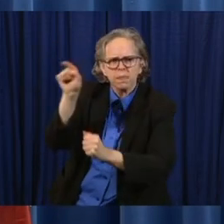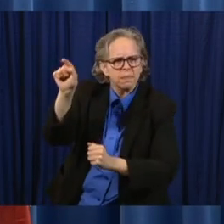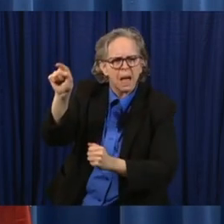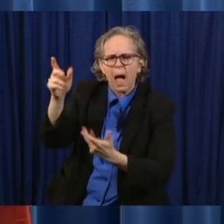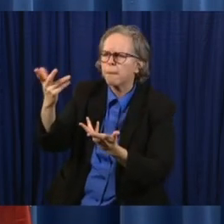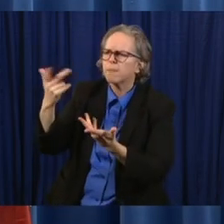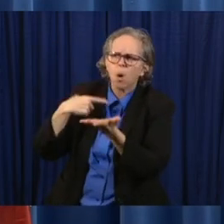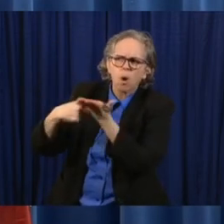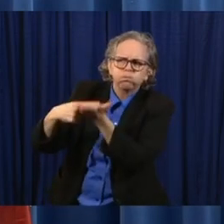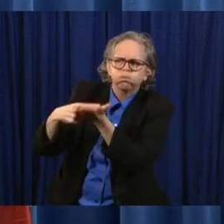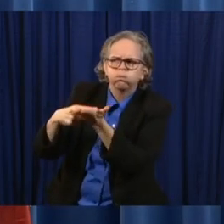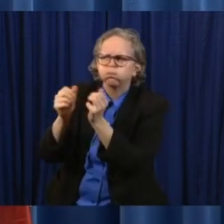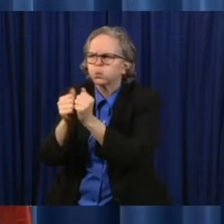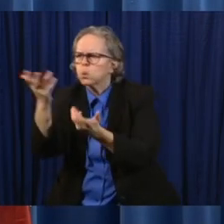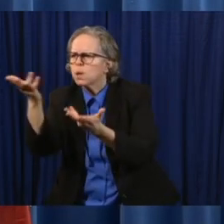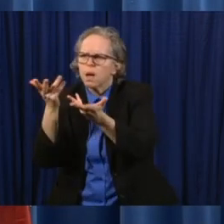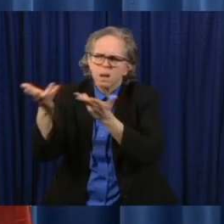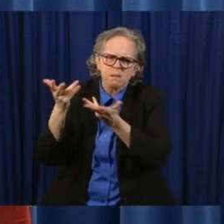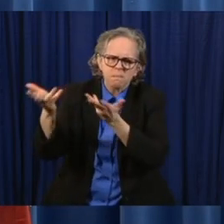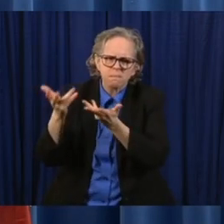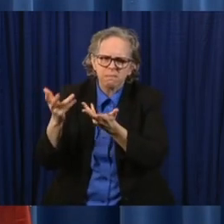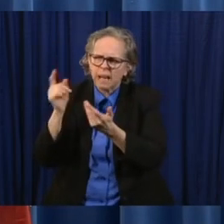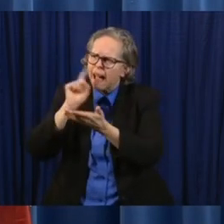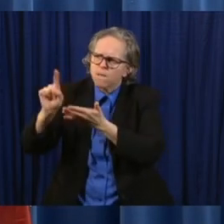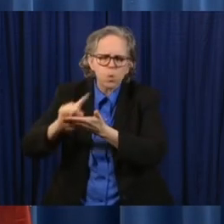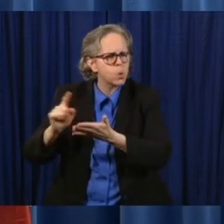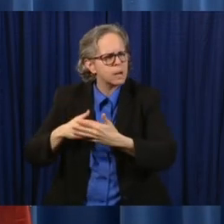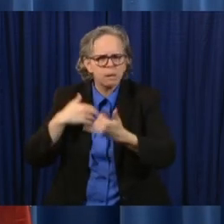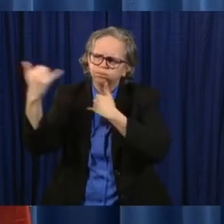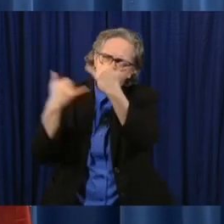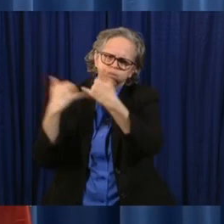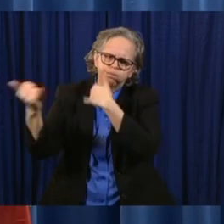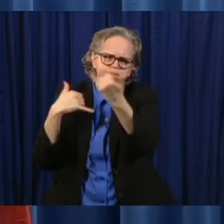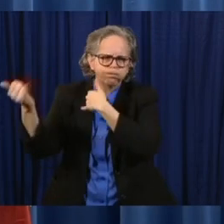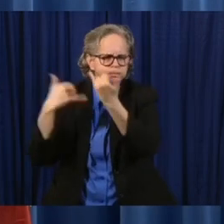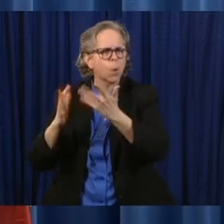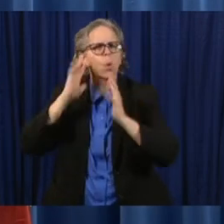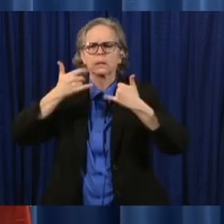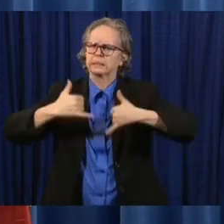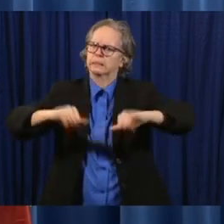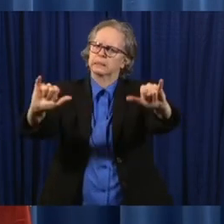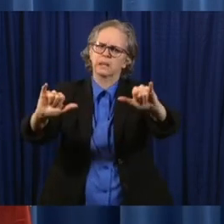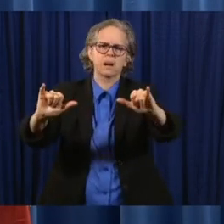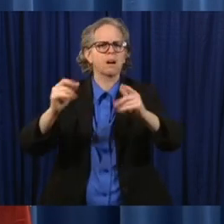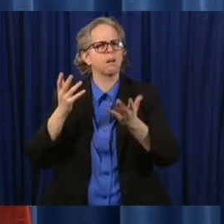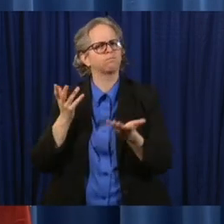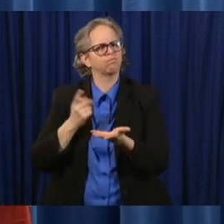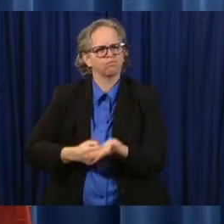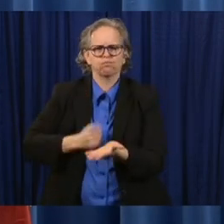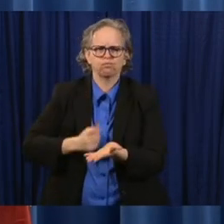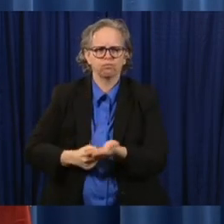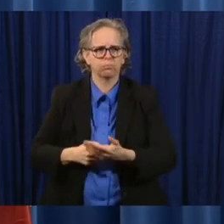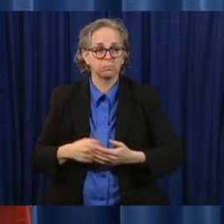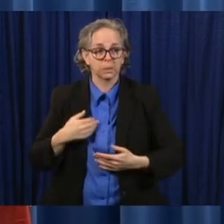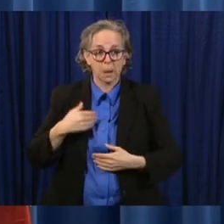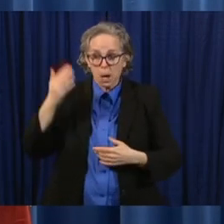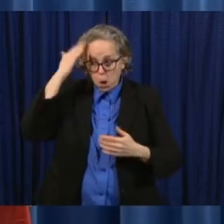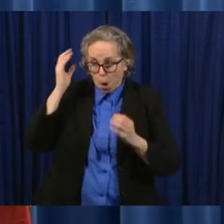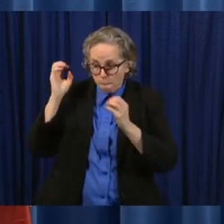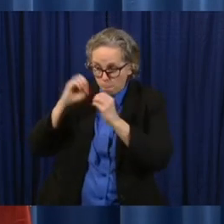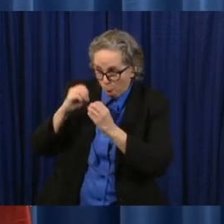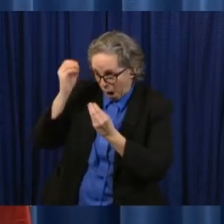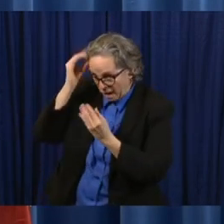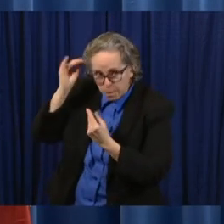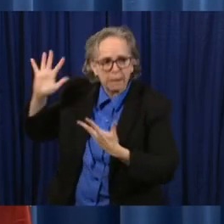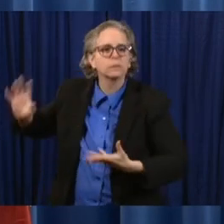on every week, and so that will continue. And as we know more information, and as we can share information